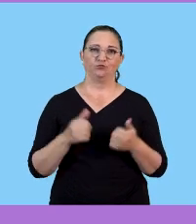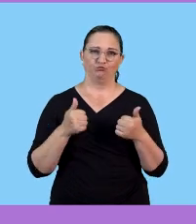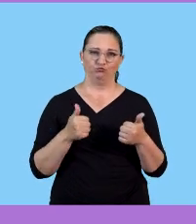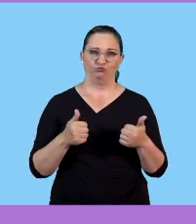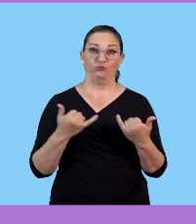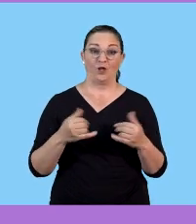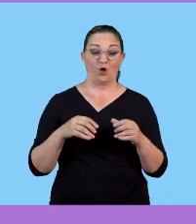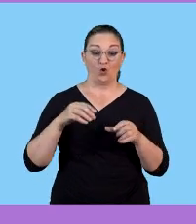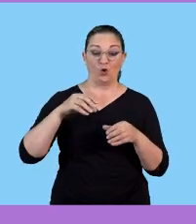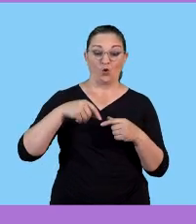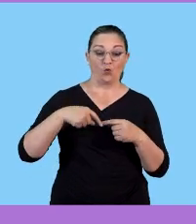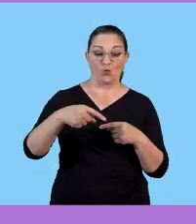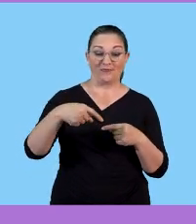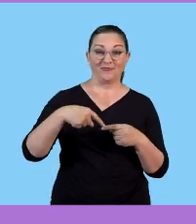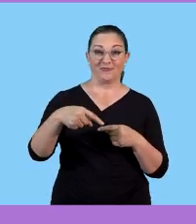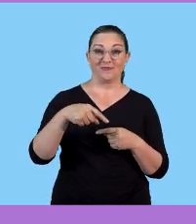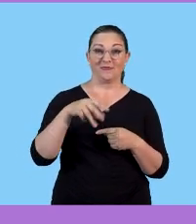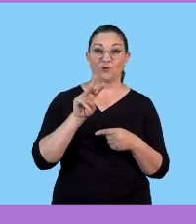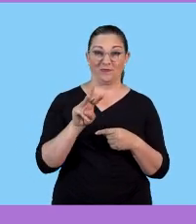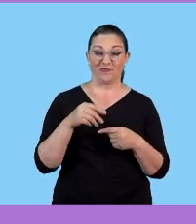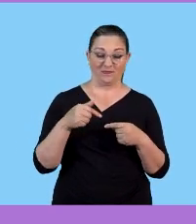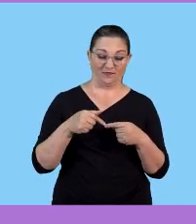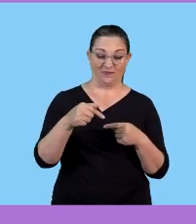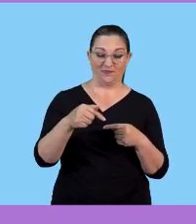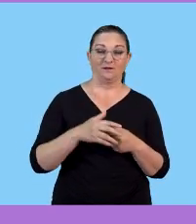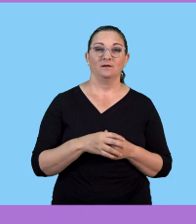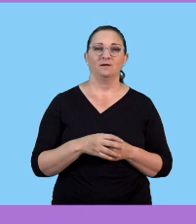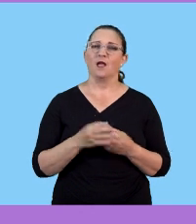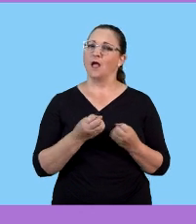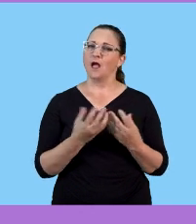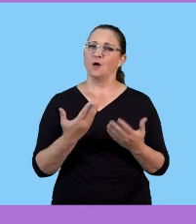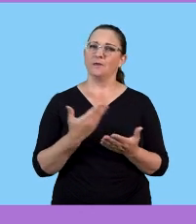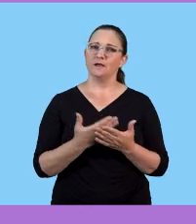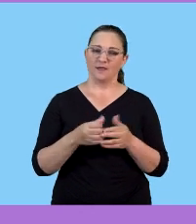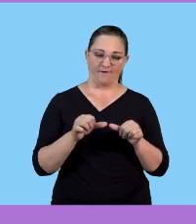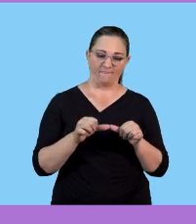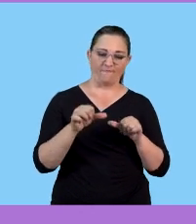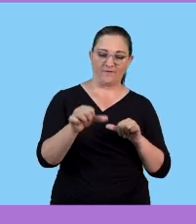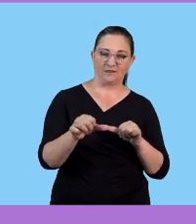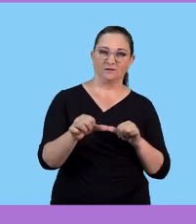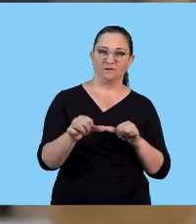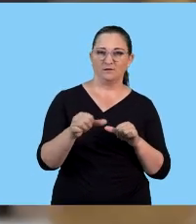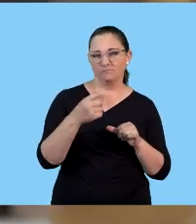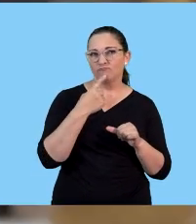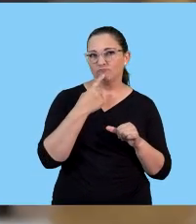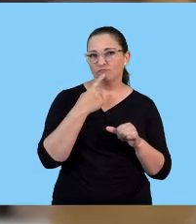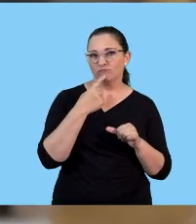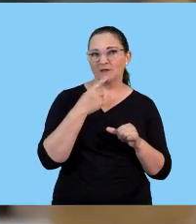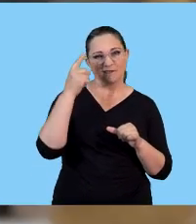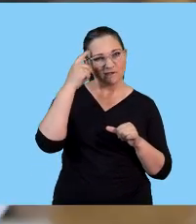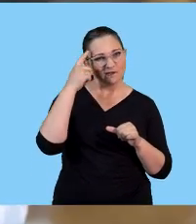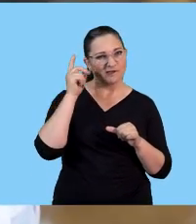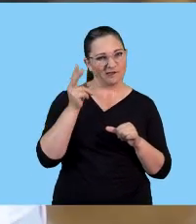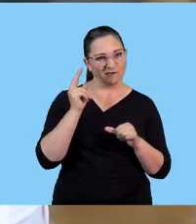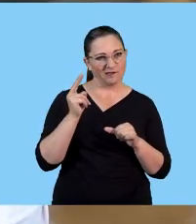thing. We've got to see how many tins can fit along the width. Now think about it. Again, with the diameter fits across the width as